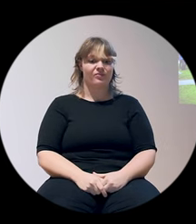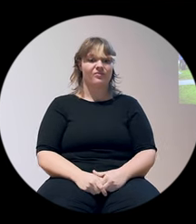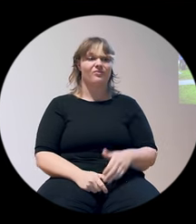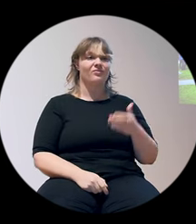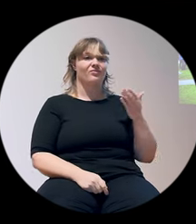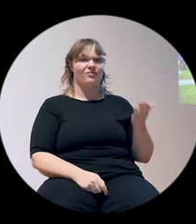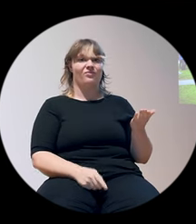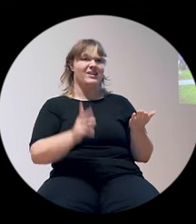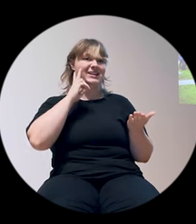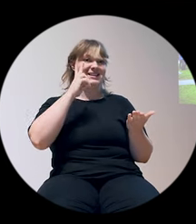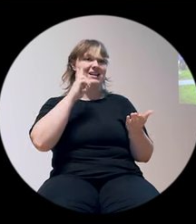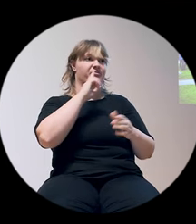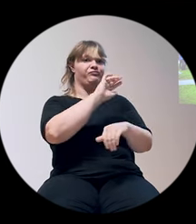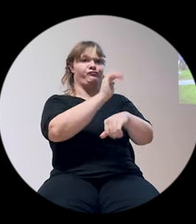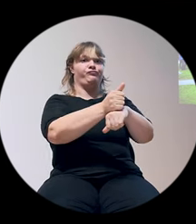on that village site,